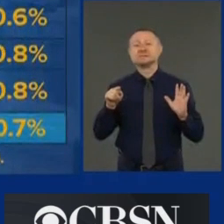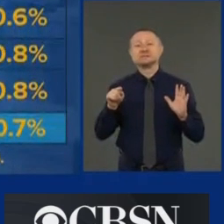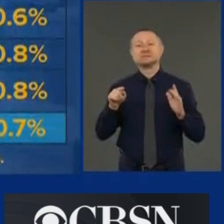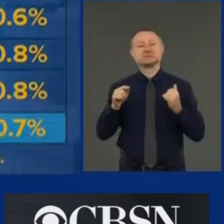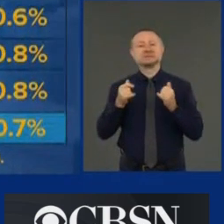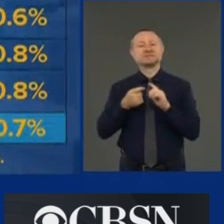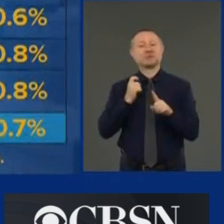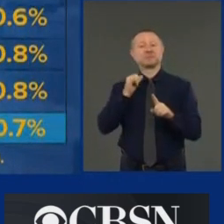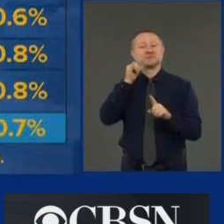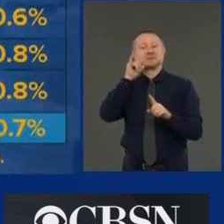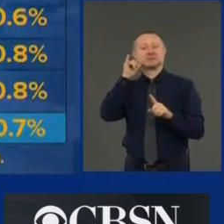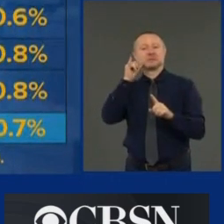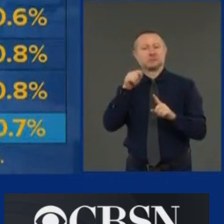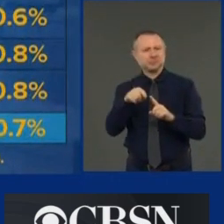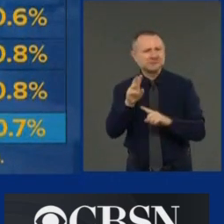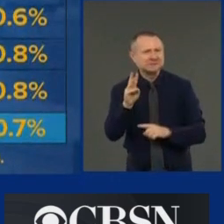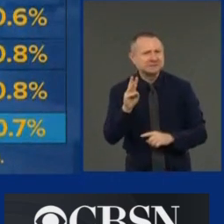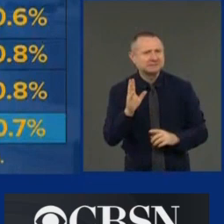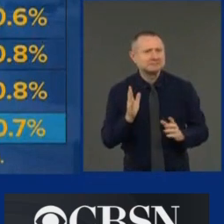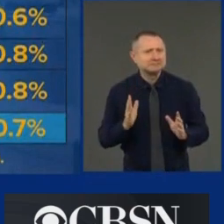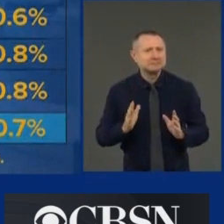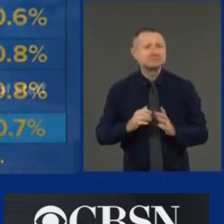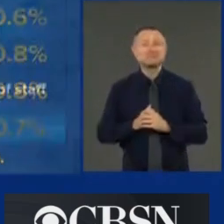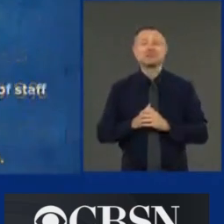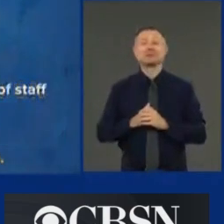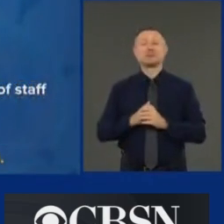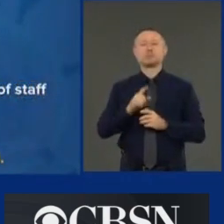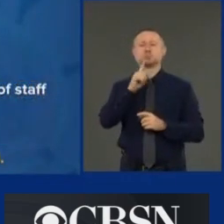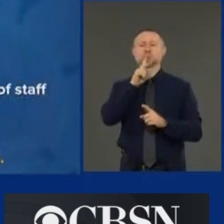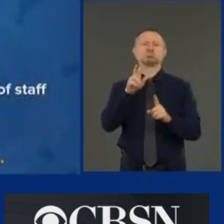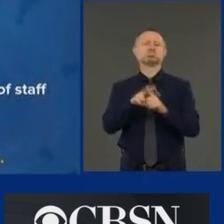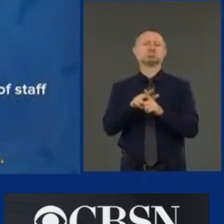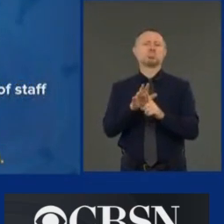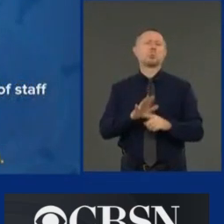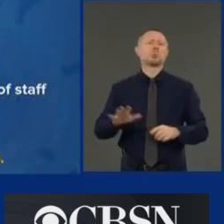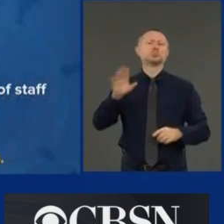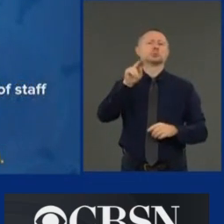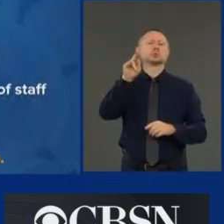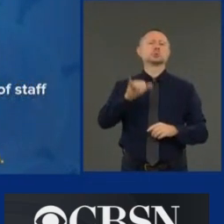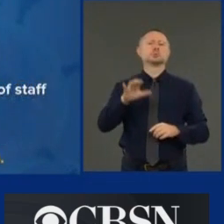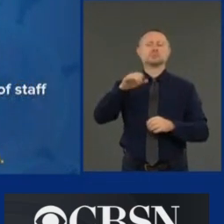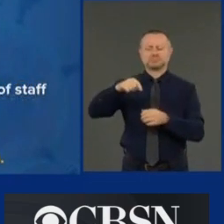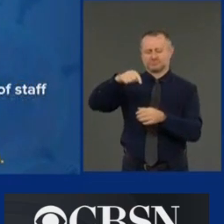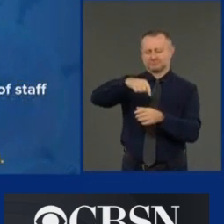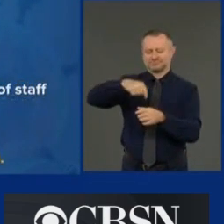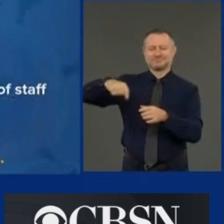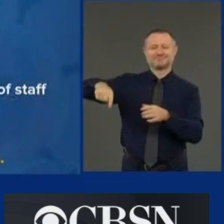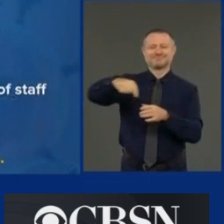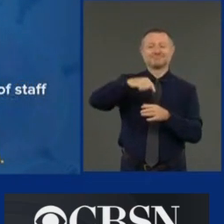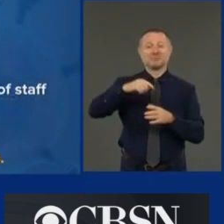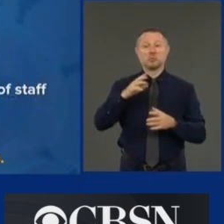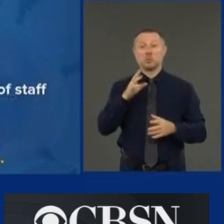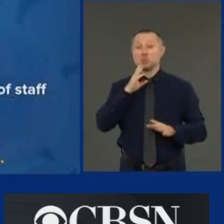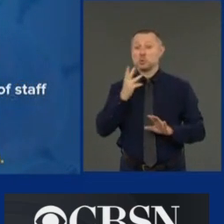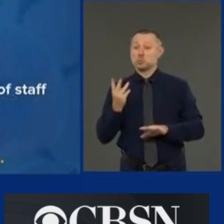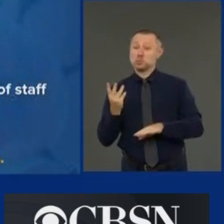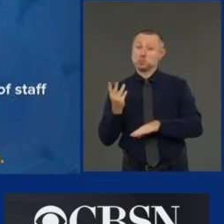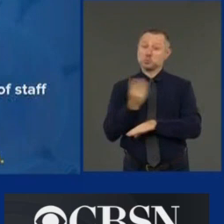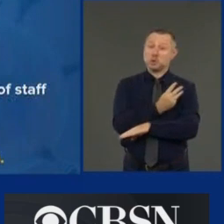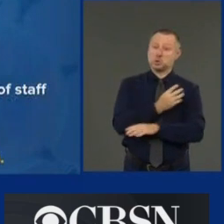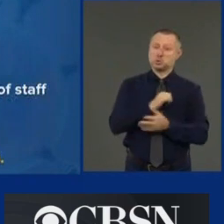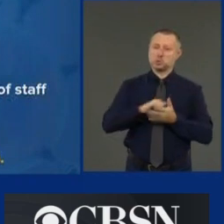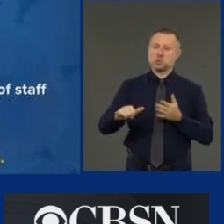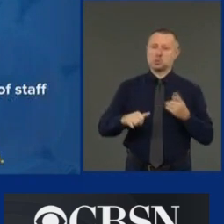0.6. It's true all across the New York City boroughs. Western New York, we have a caution